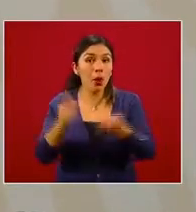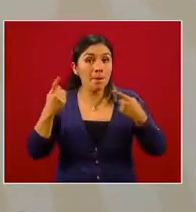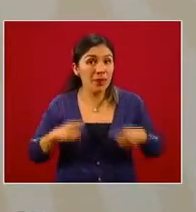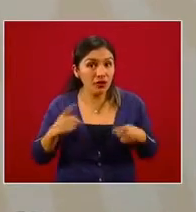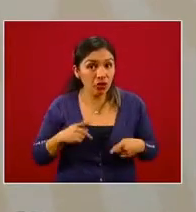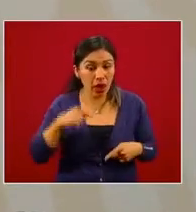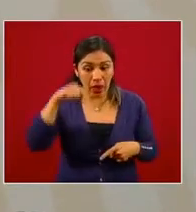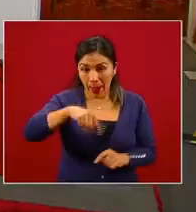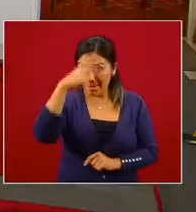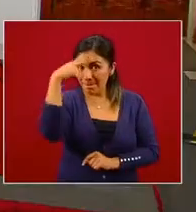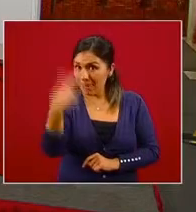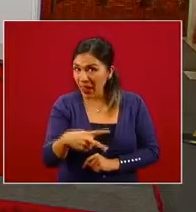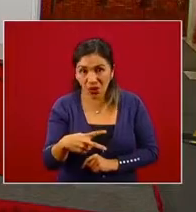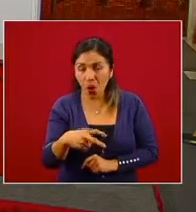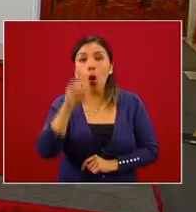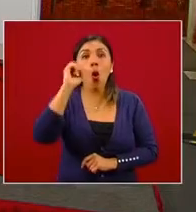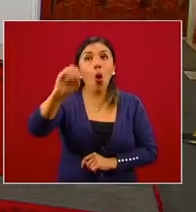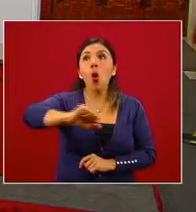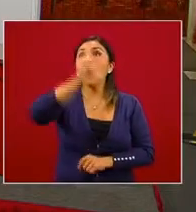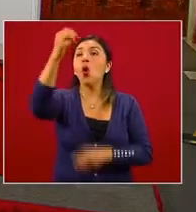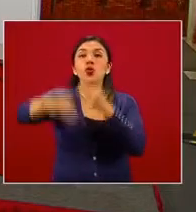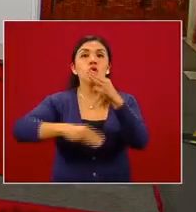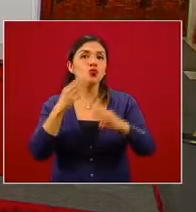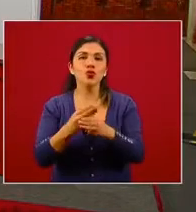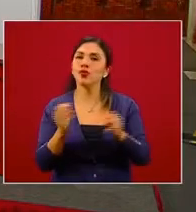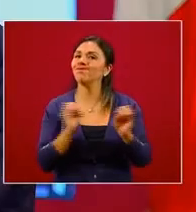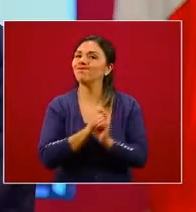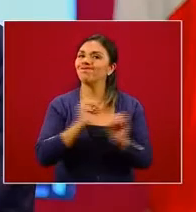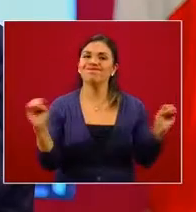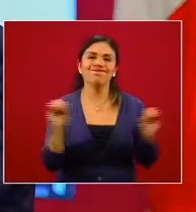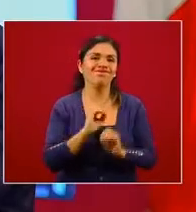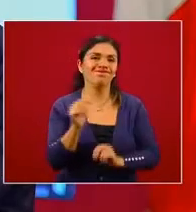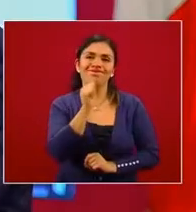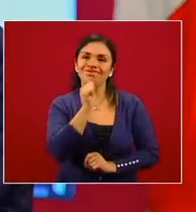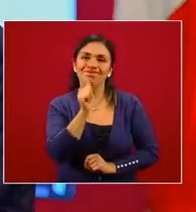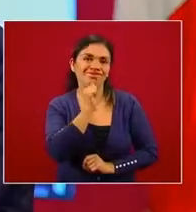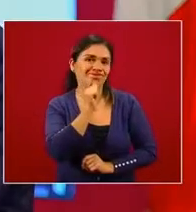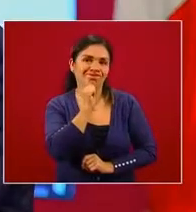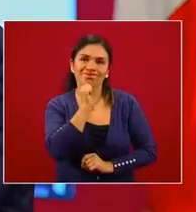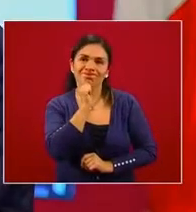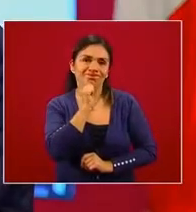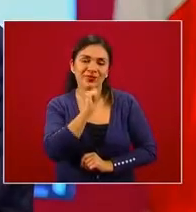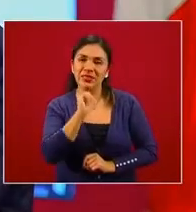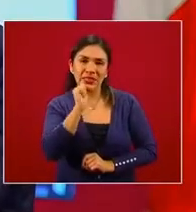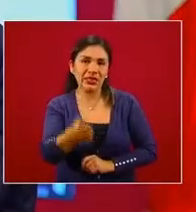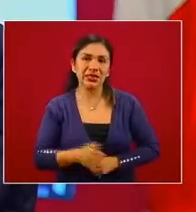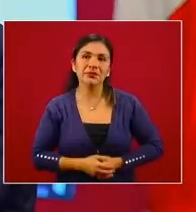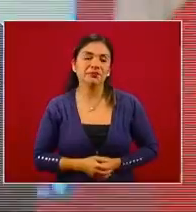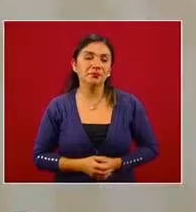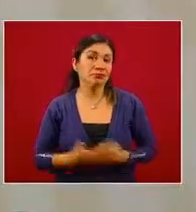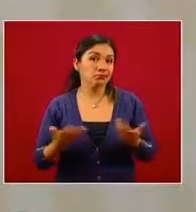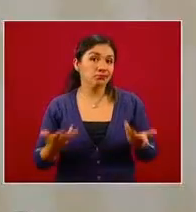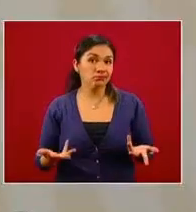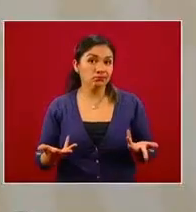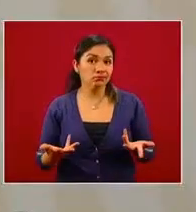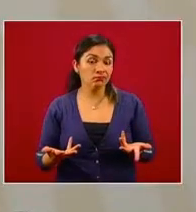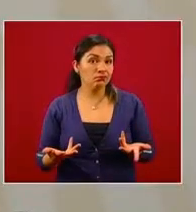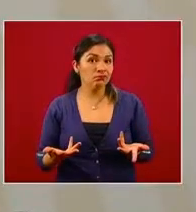not been approved for general use, not in Mexico, not in any part of the world, not in any other part of the world.